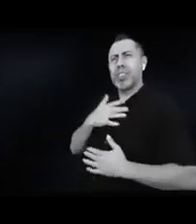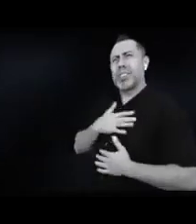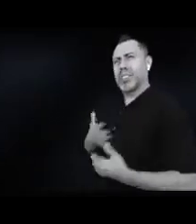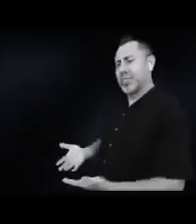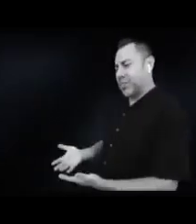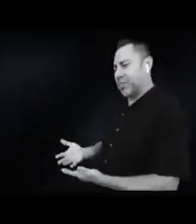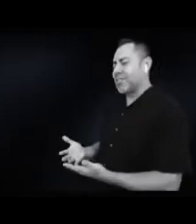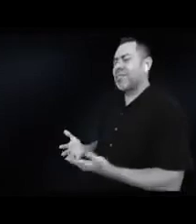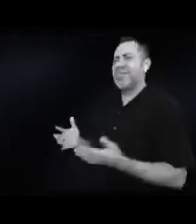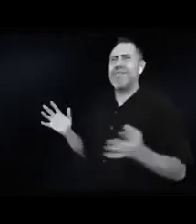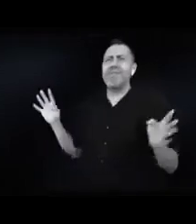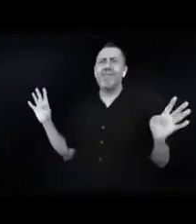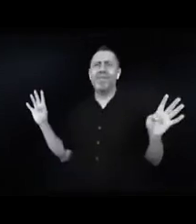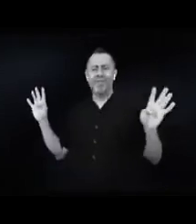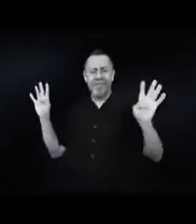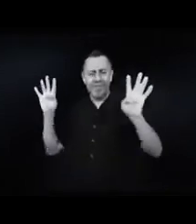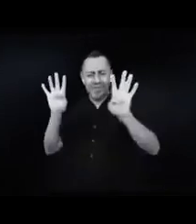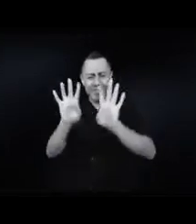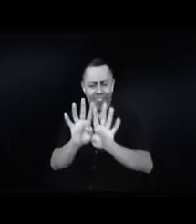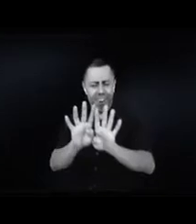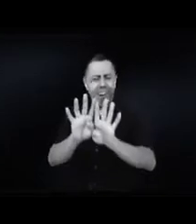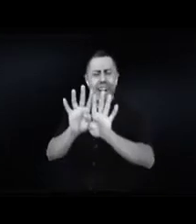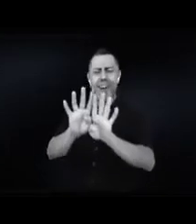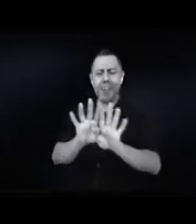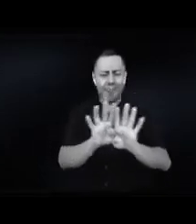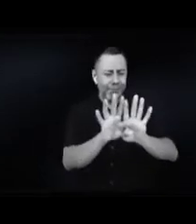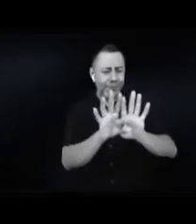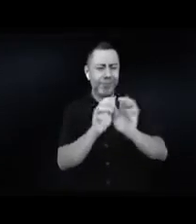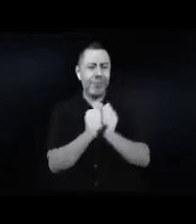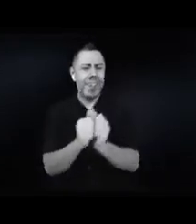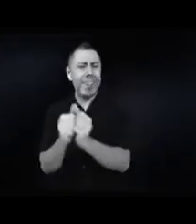in peace, stand in